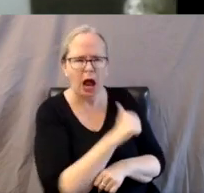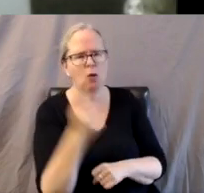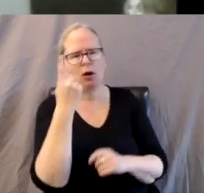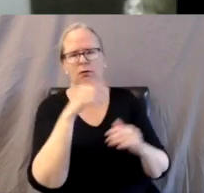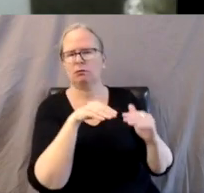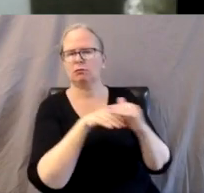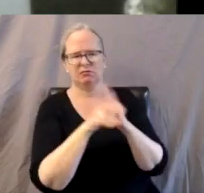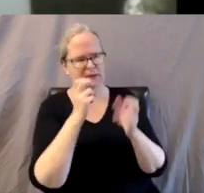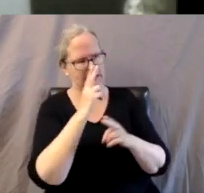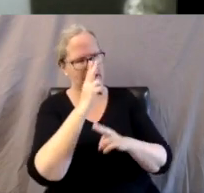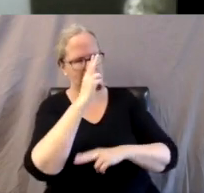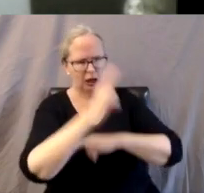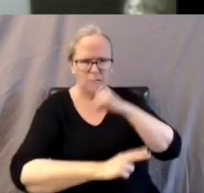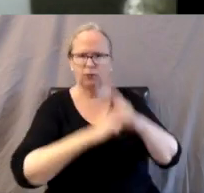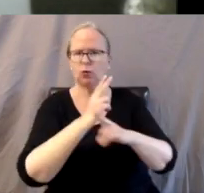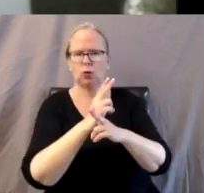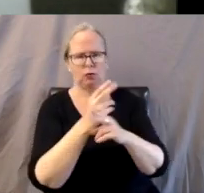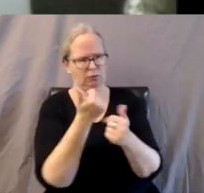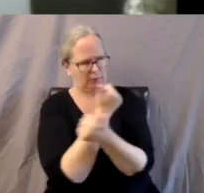and